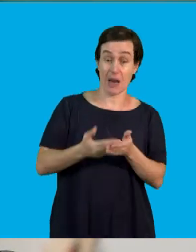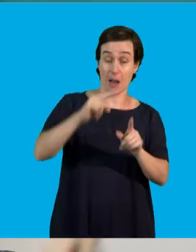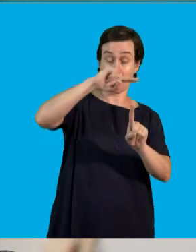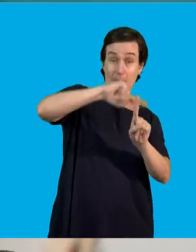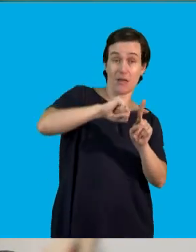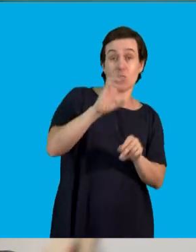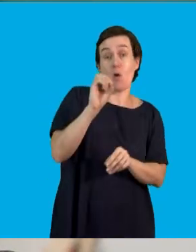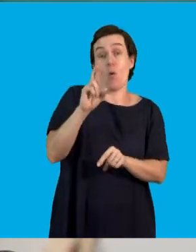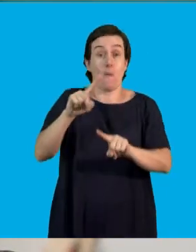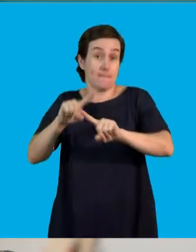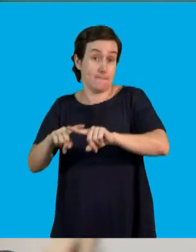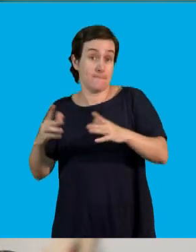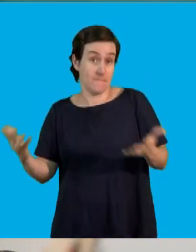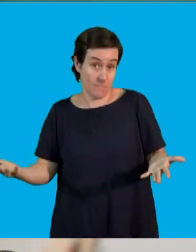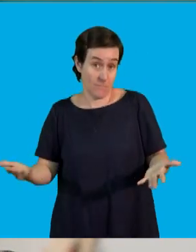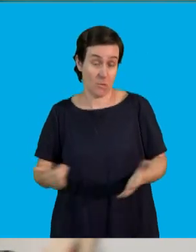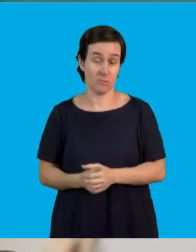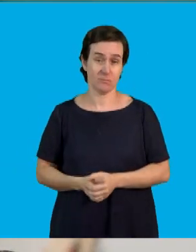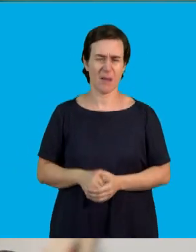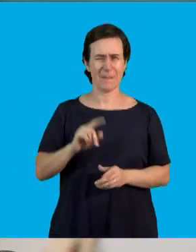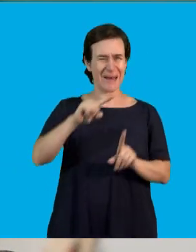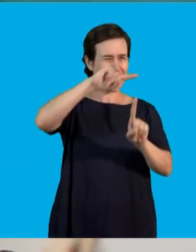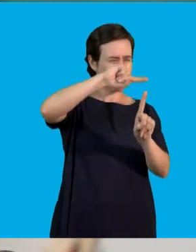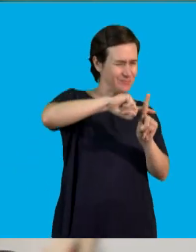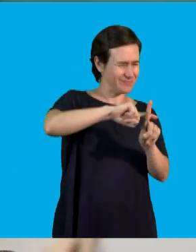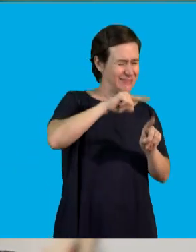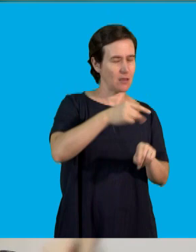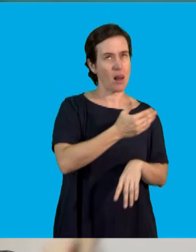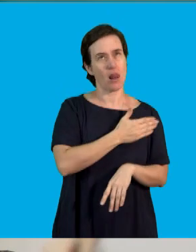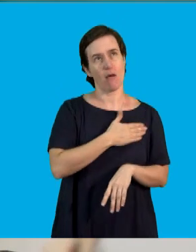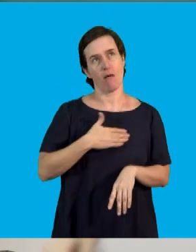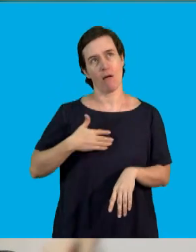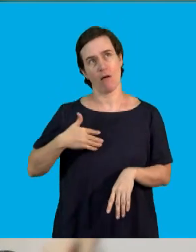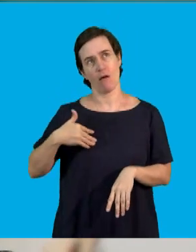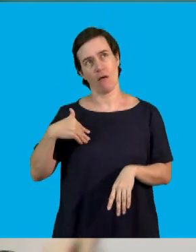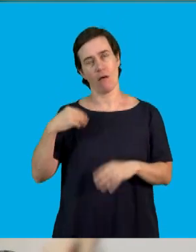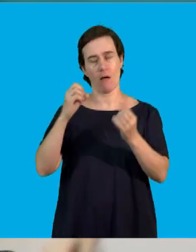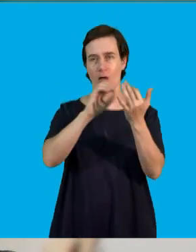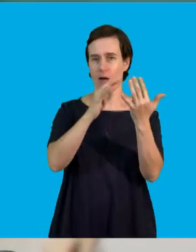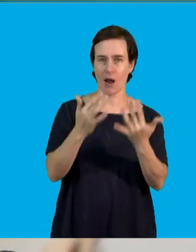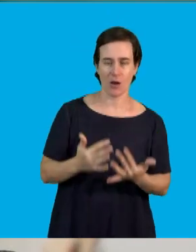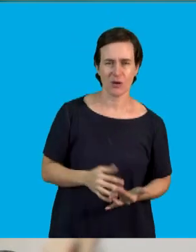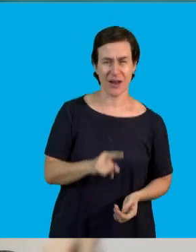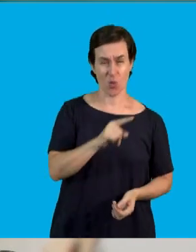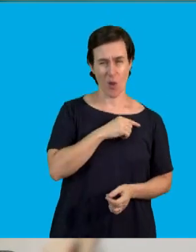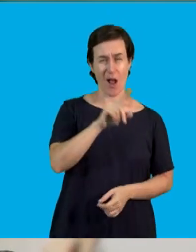do addition or multiplication. But if you think about it, addition will be so long because you